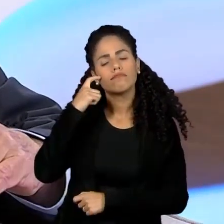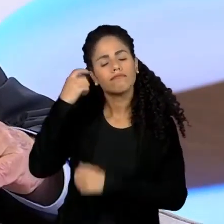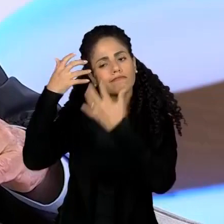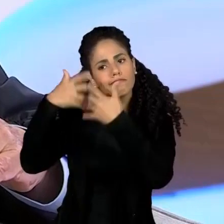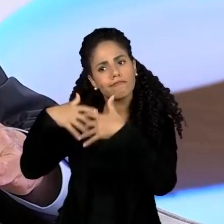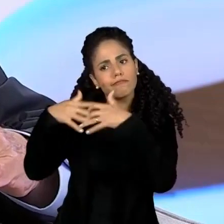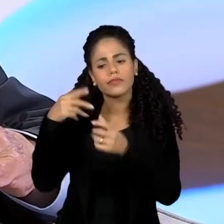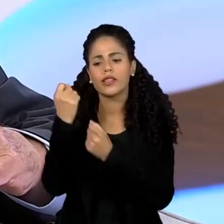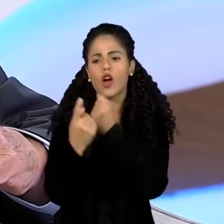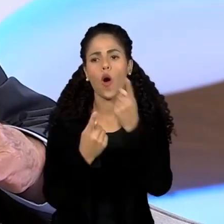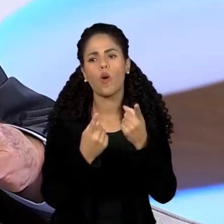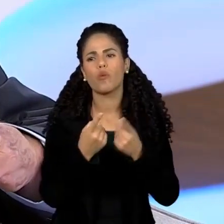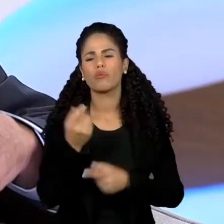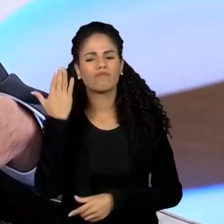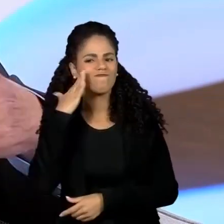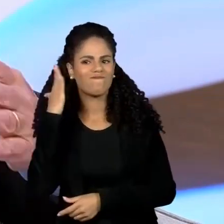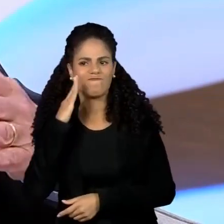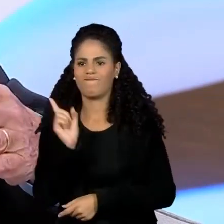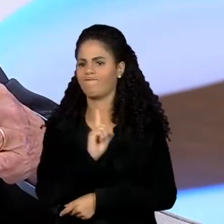economists